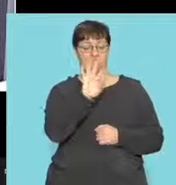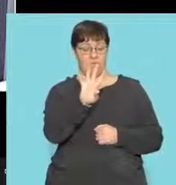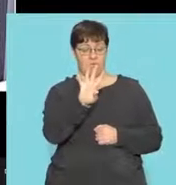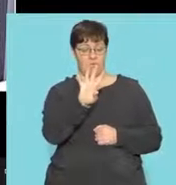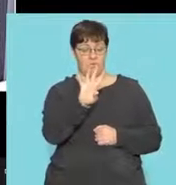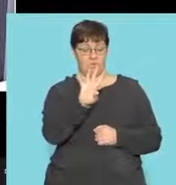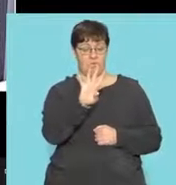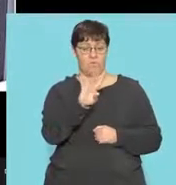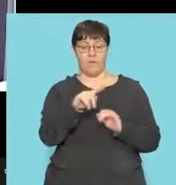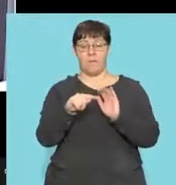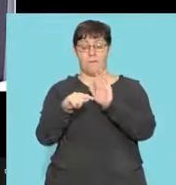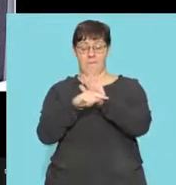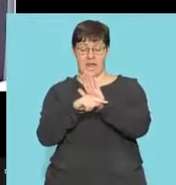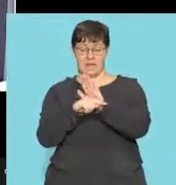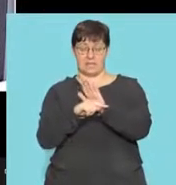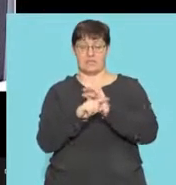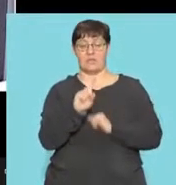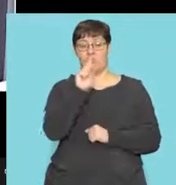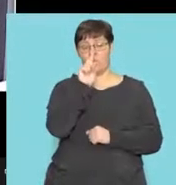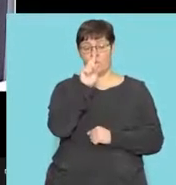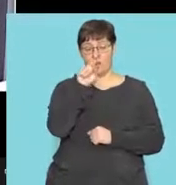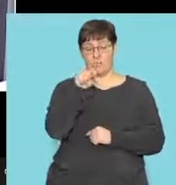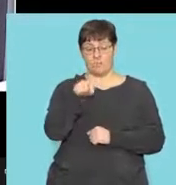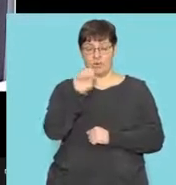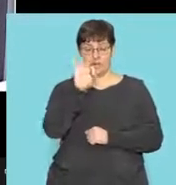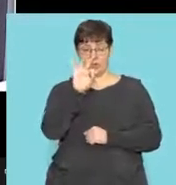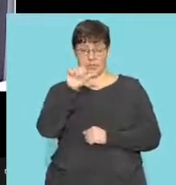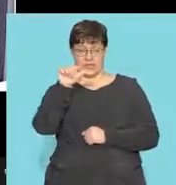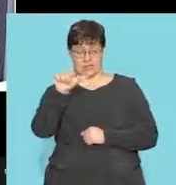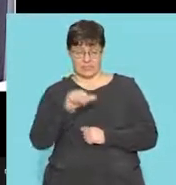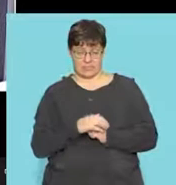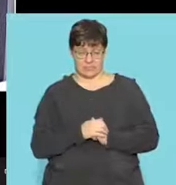0.34. We're going to subtract